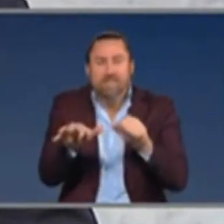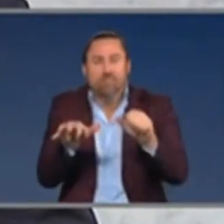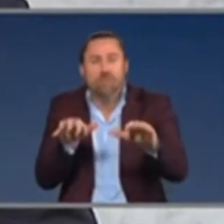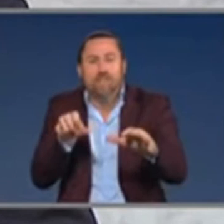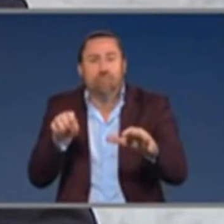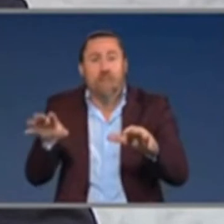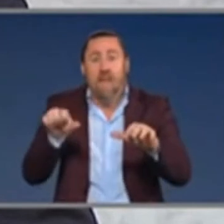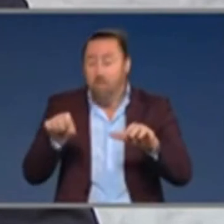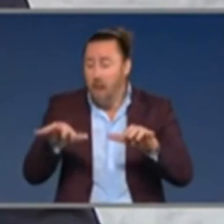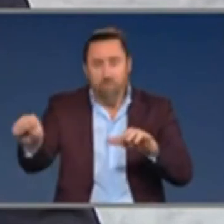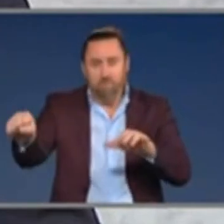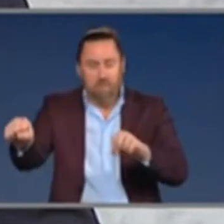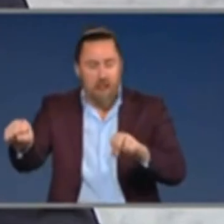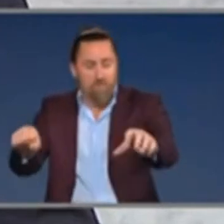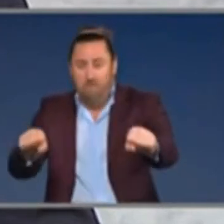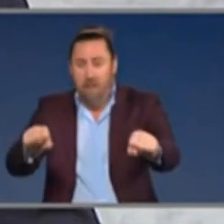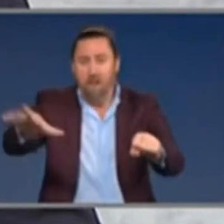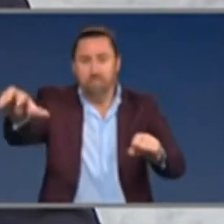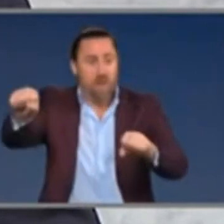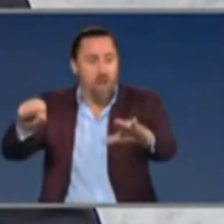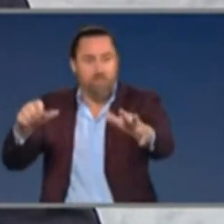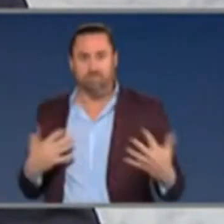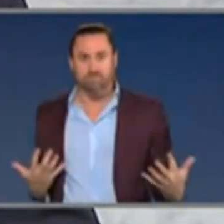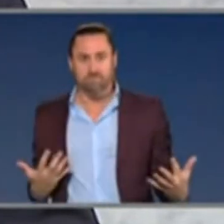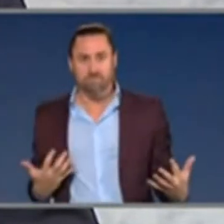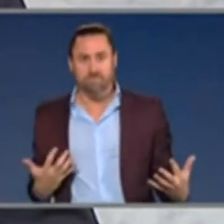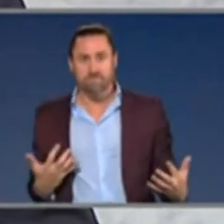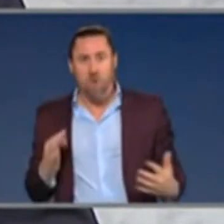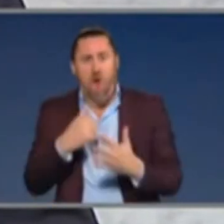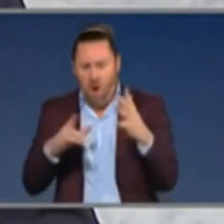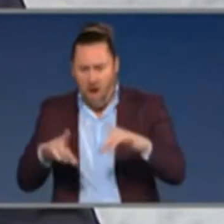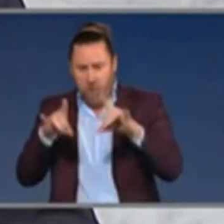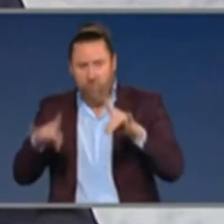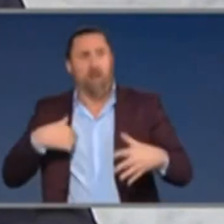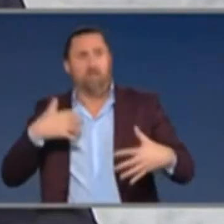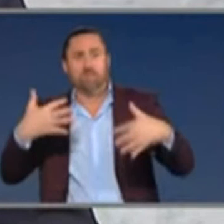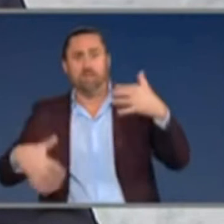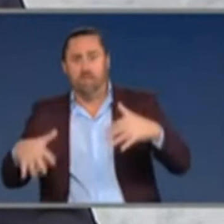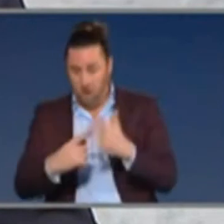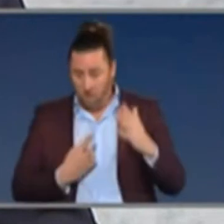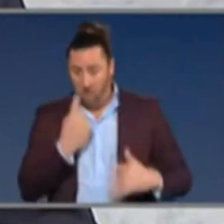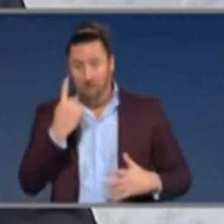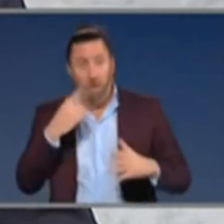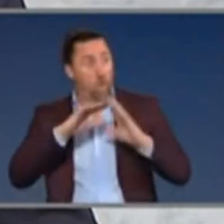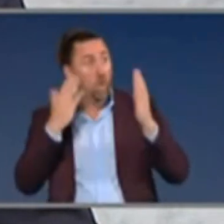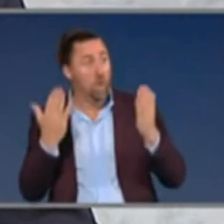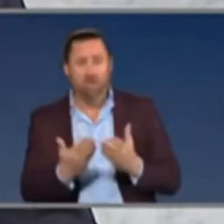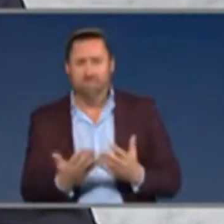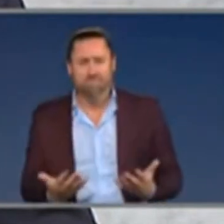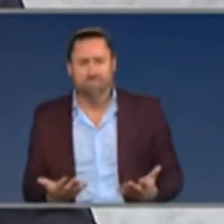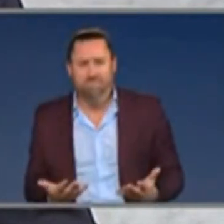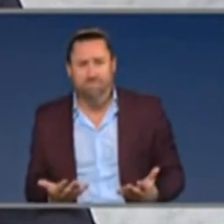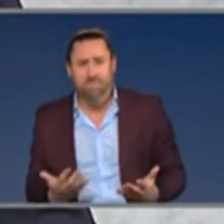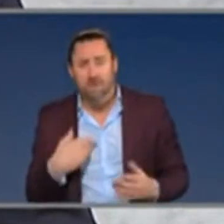it gets there, it takes hold. I mean, this is not unique to Australia. I was on a call last night again